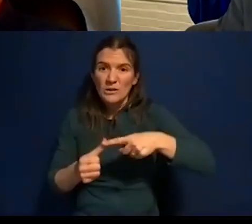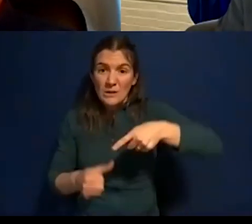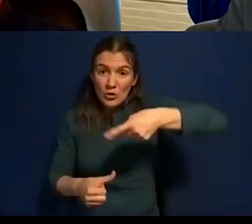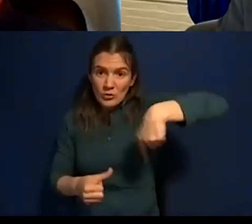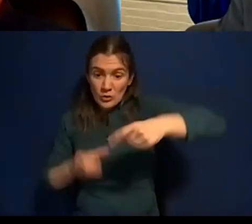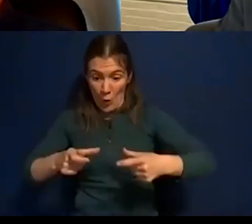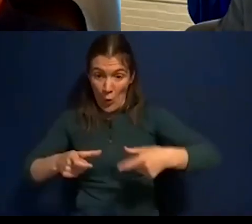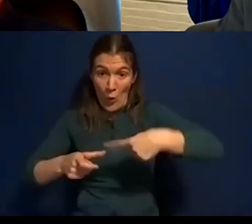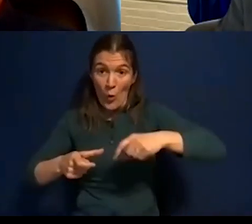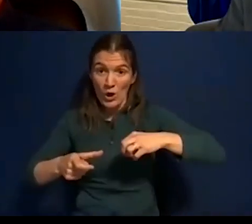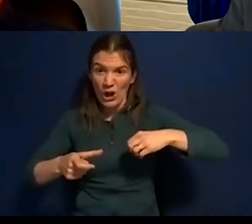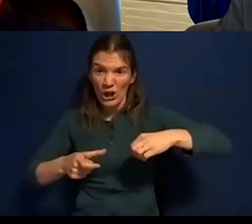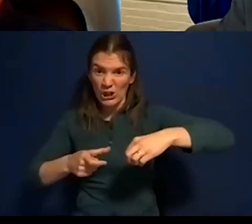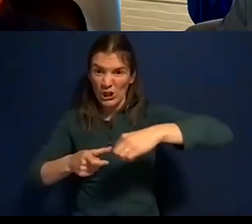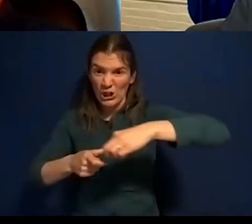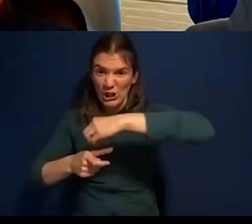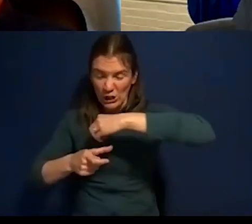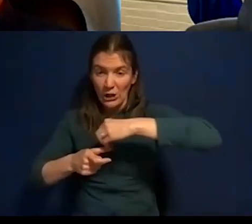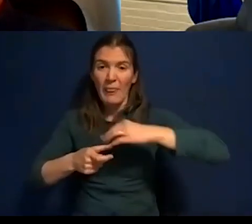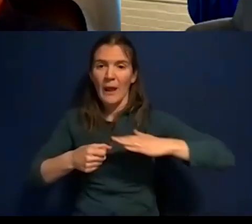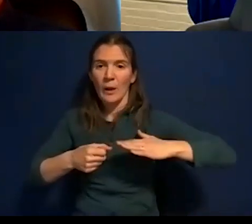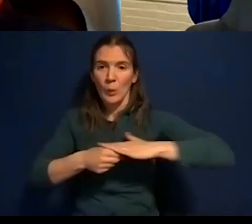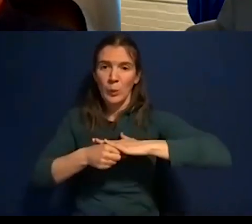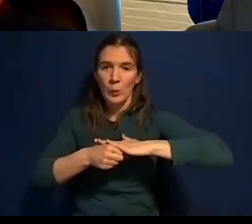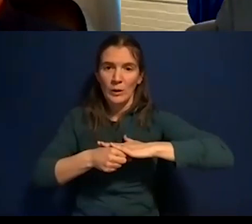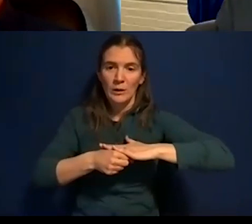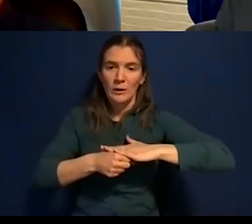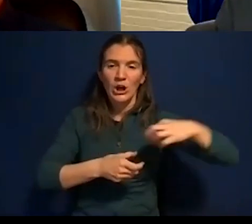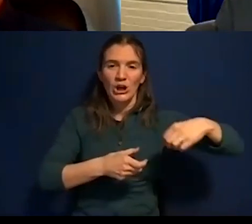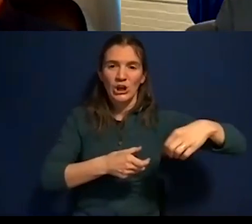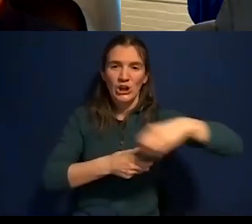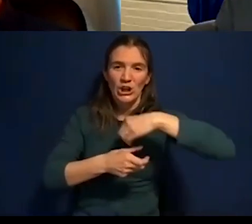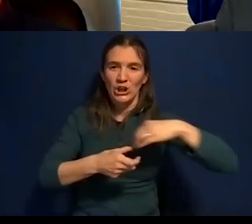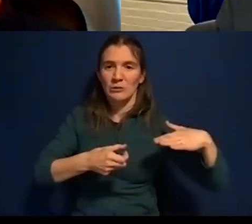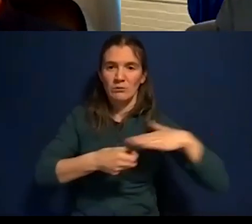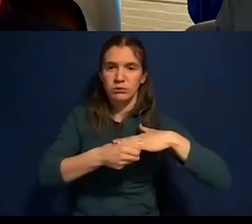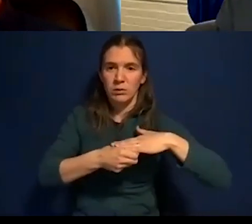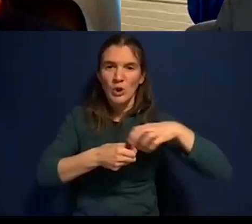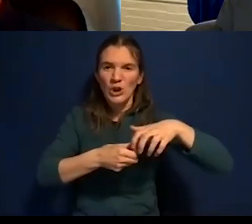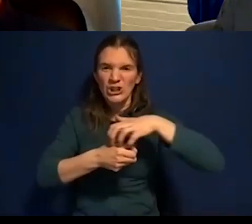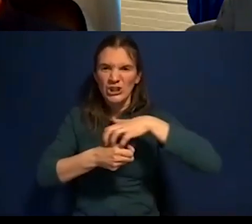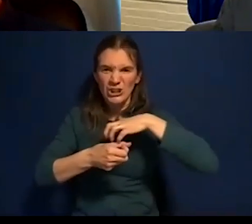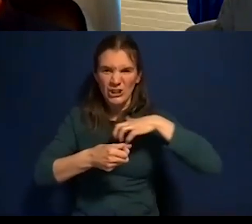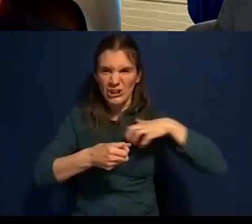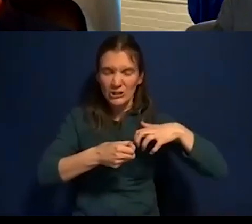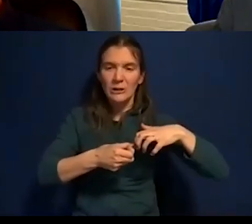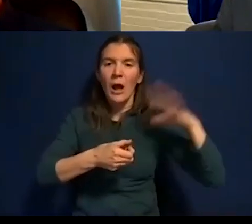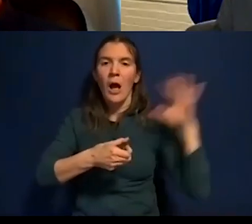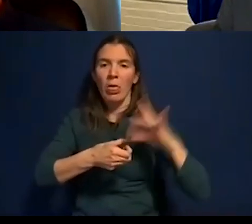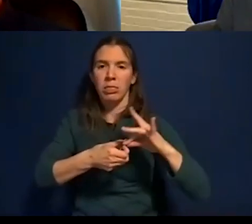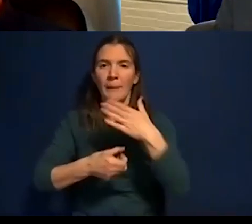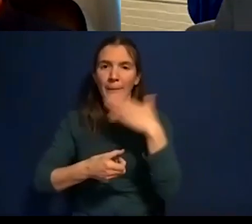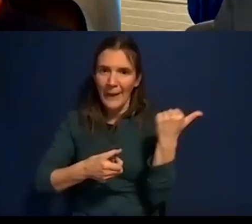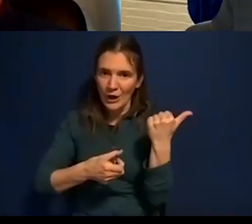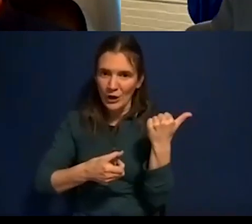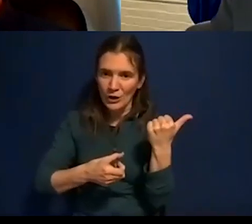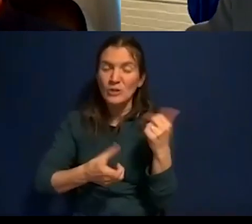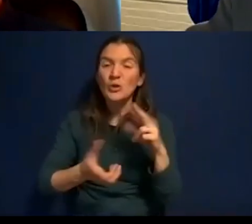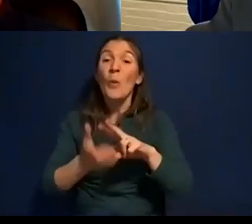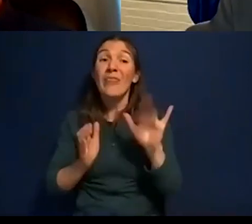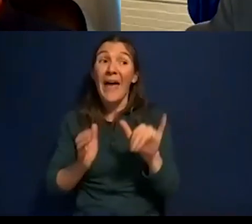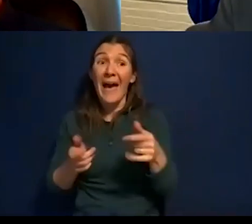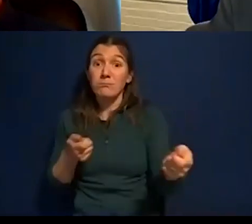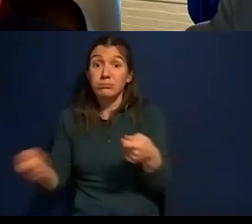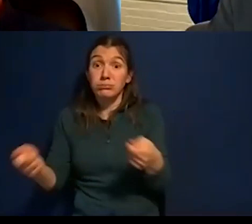grinder and then paved it in. It allows for the asphalt to key in better. Patch will last